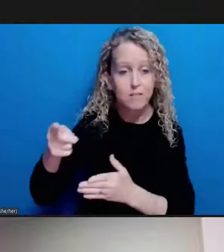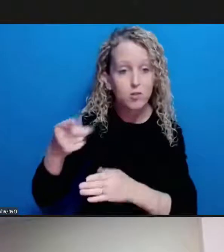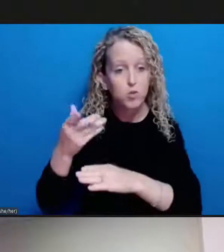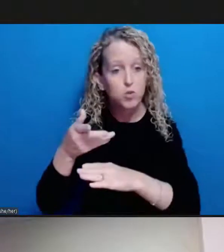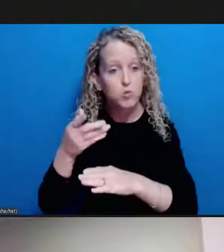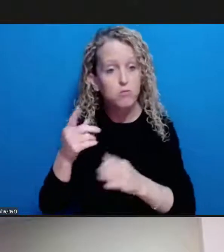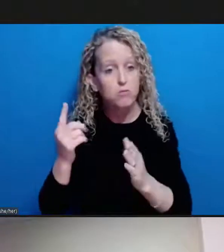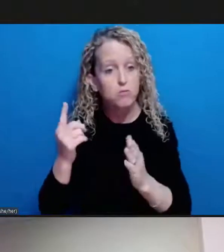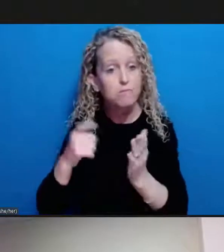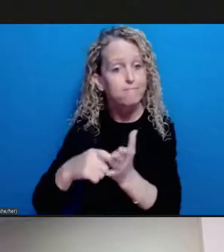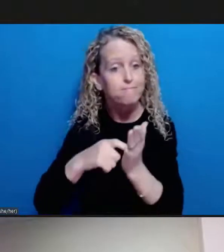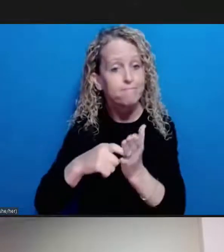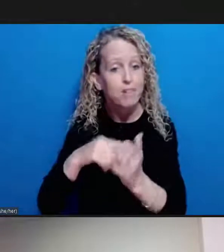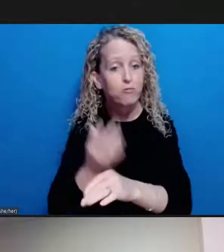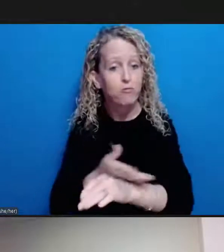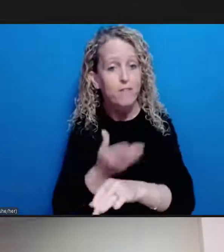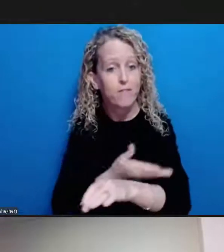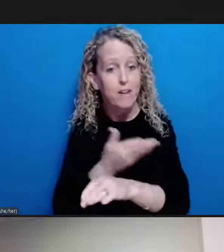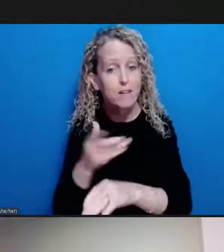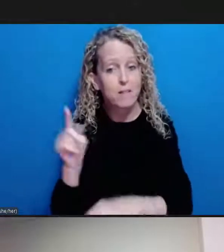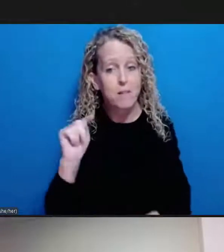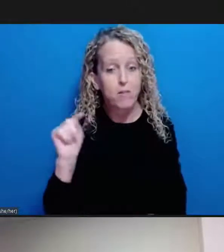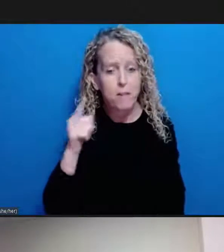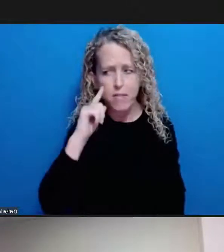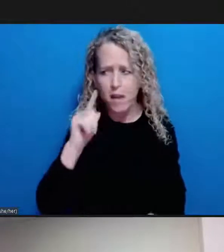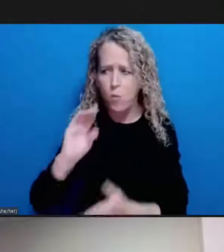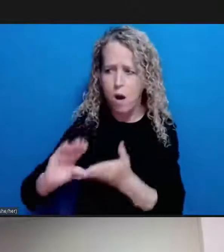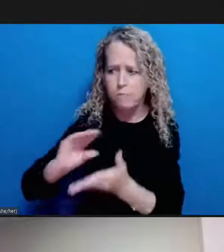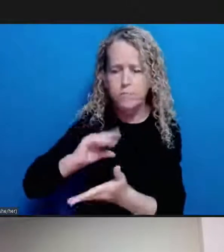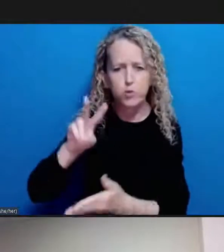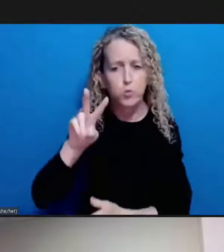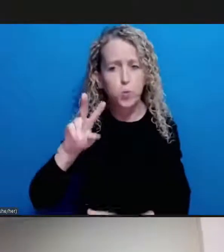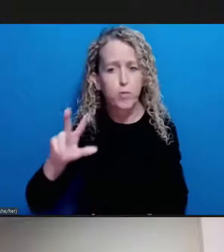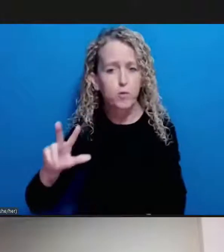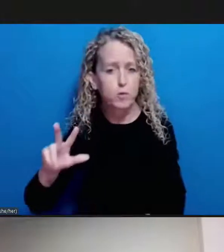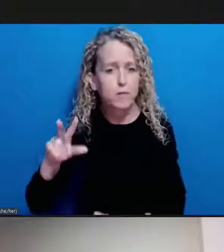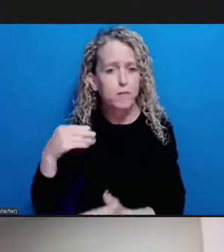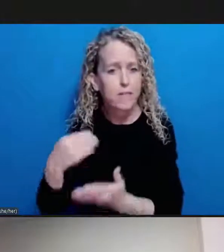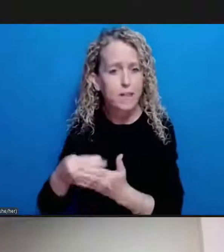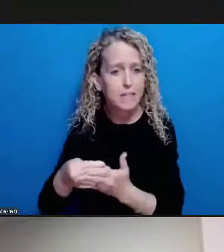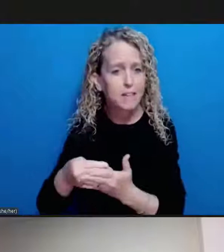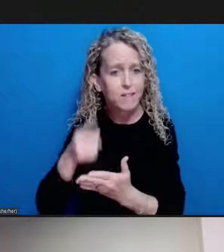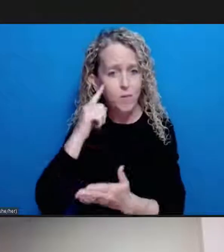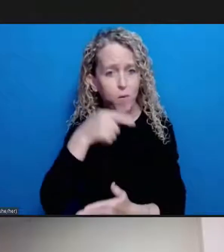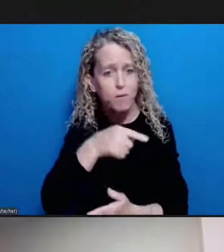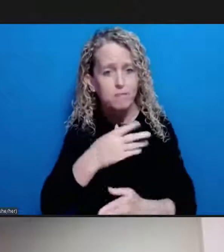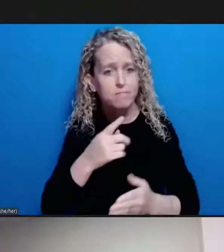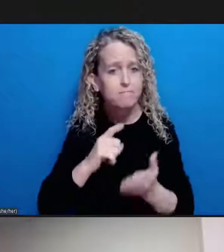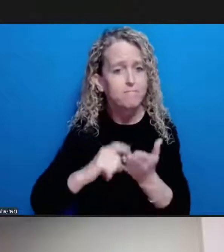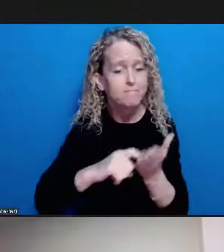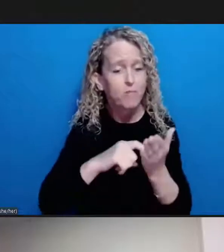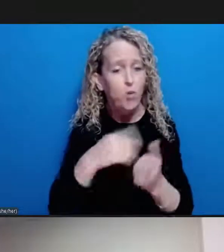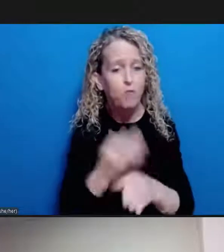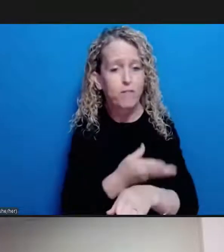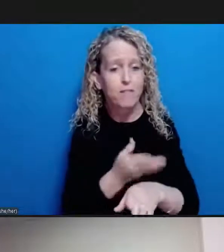And I think we were to receive 2/3 of the funding to improve our washrooms, which was amazing. So Don, I'm gonna jump